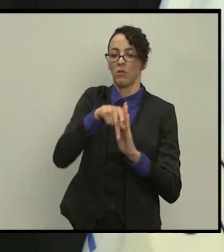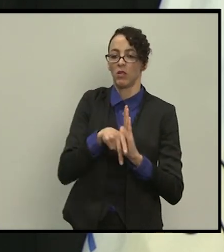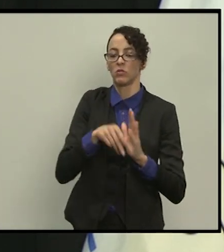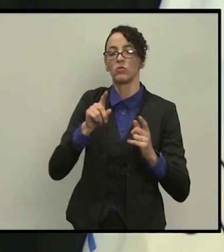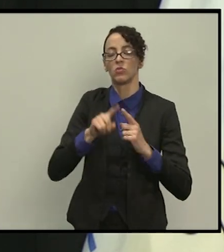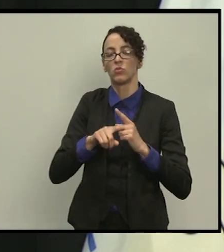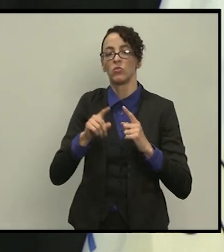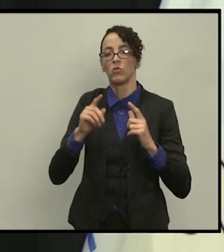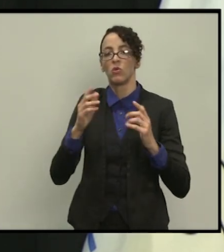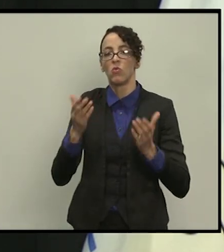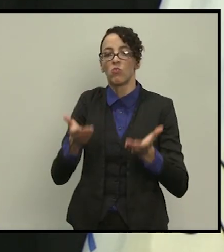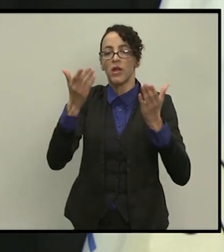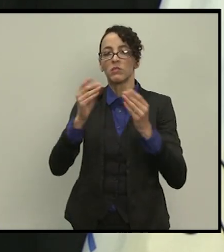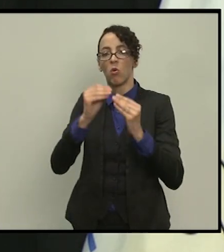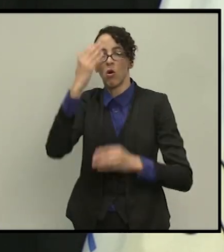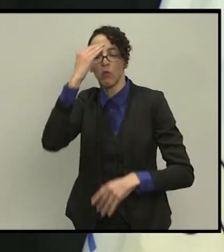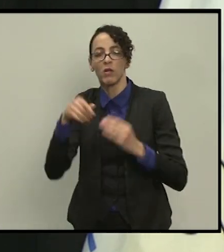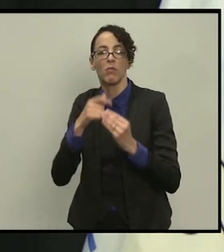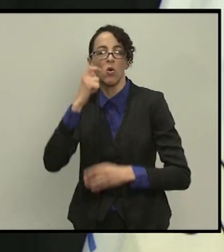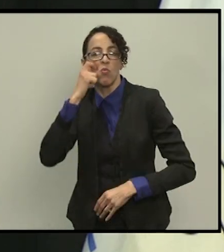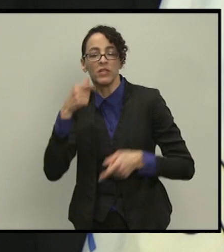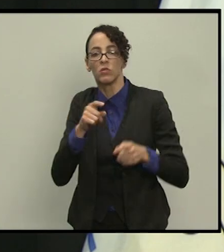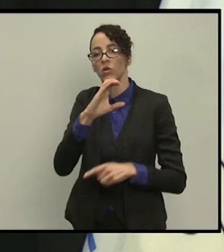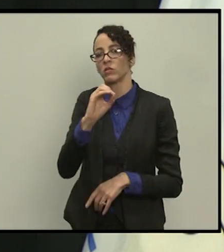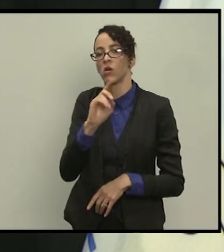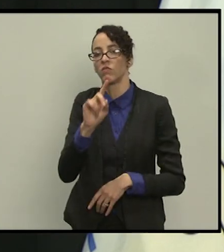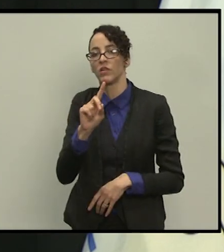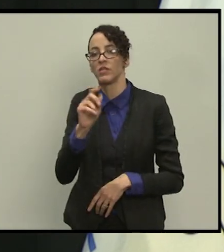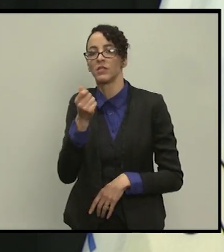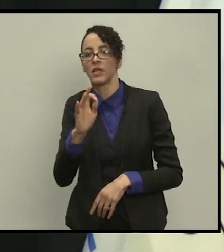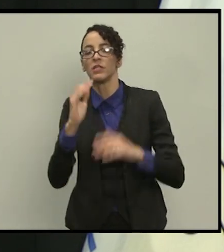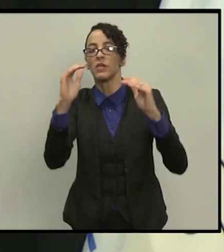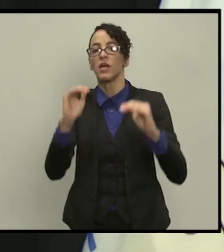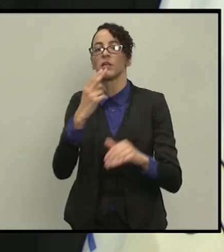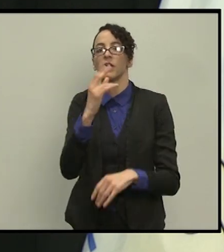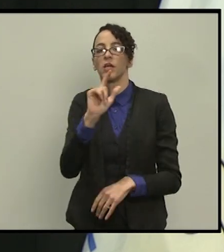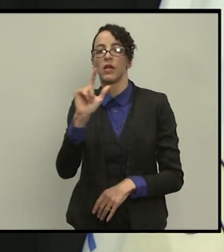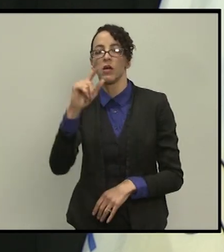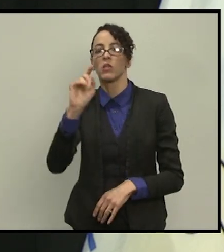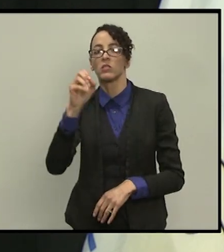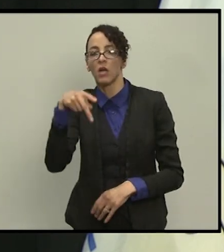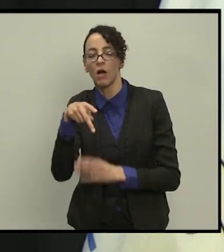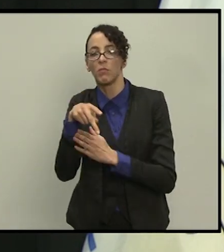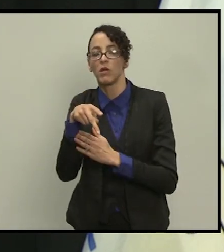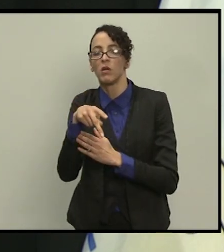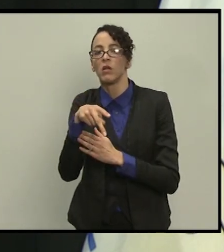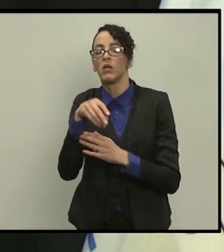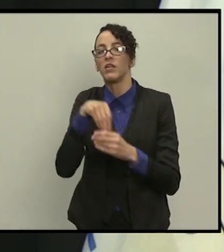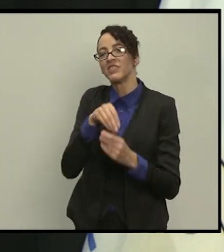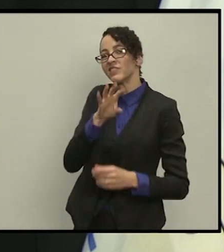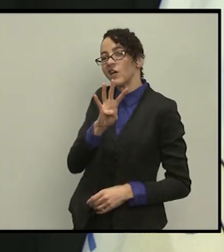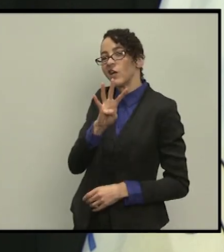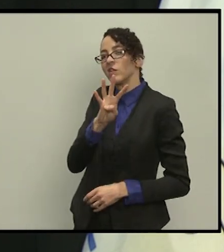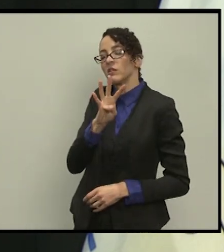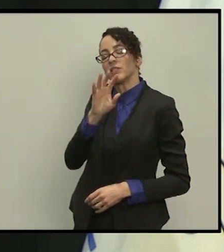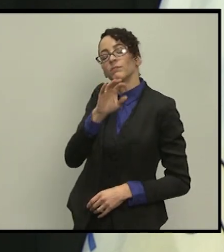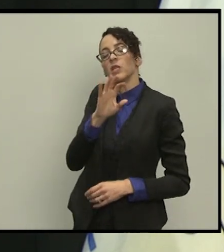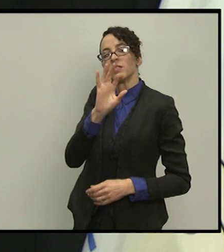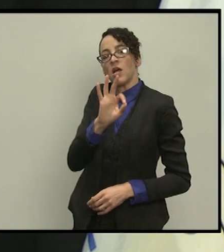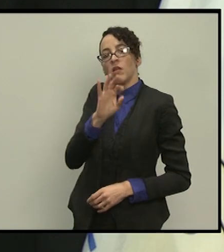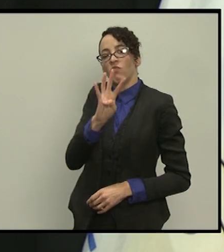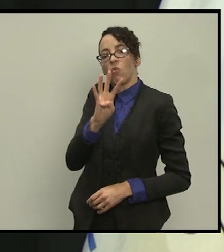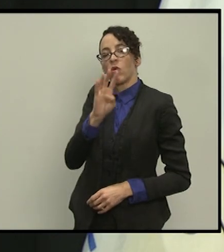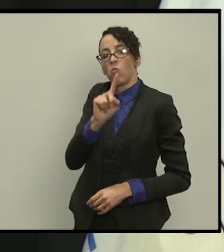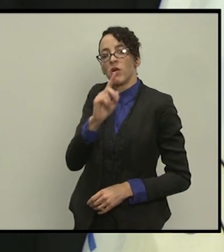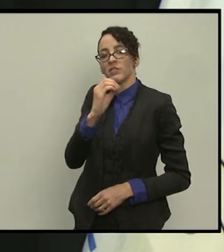We're partnering with schools like Hilltop, the School for Pregnant and Parenting Teens in the 94110 zip code, to be very